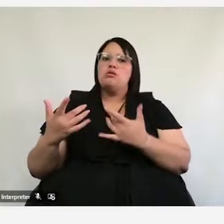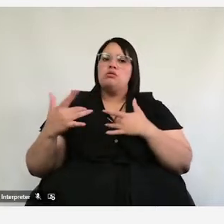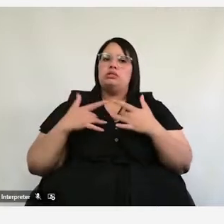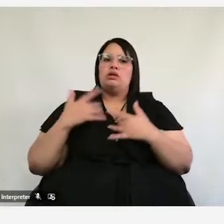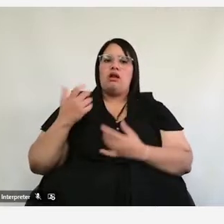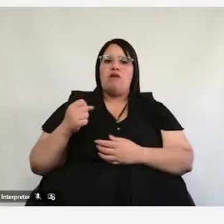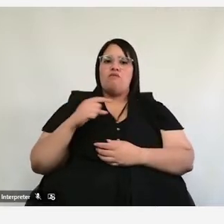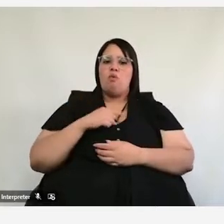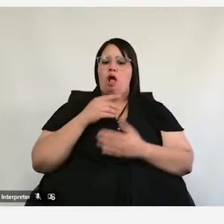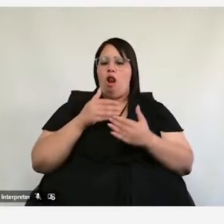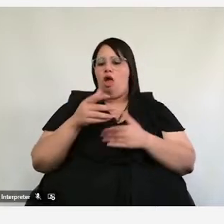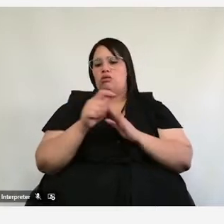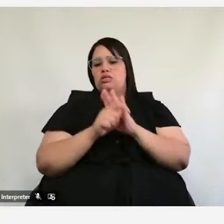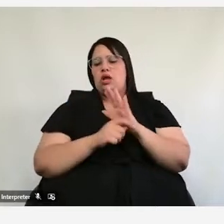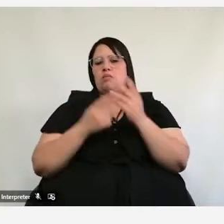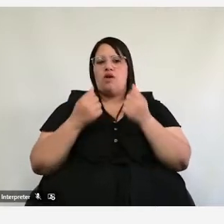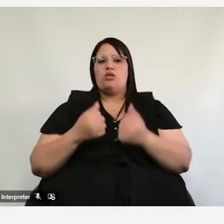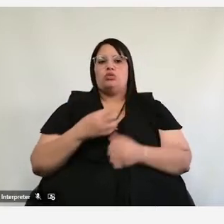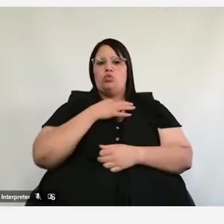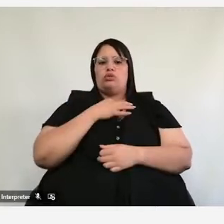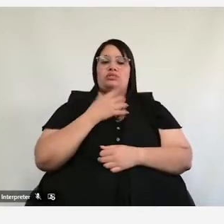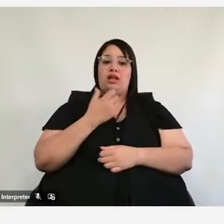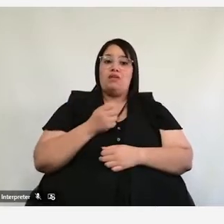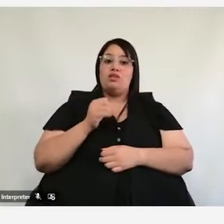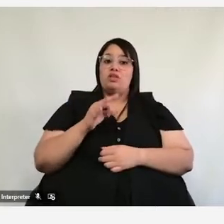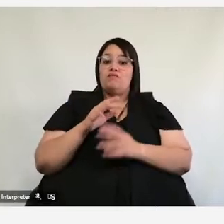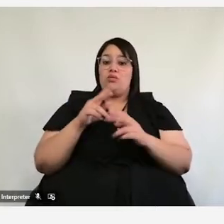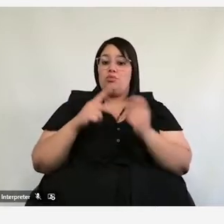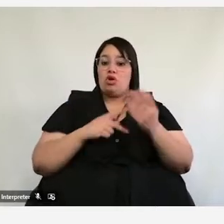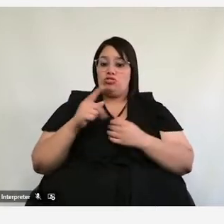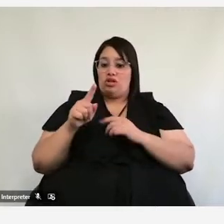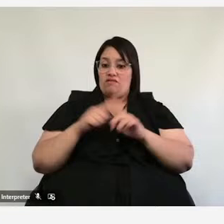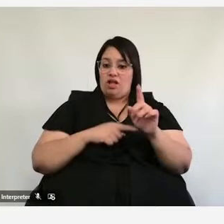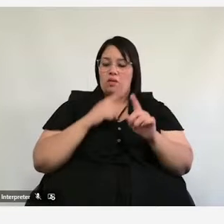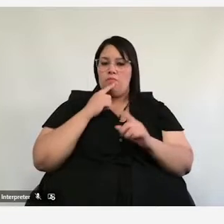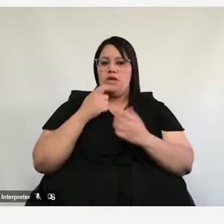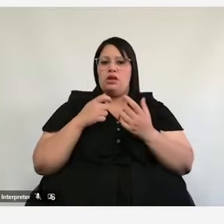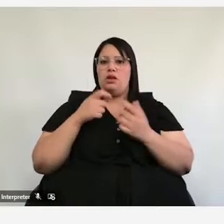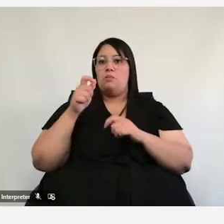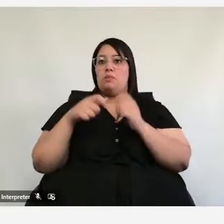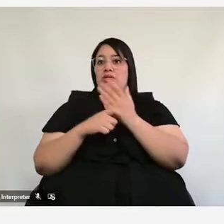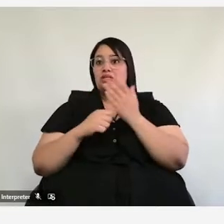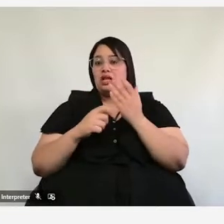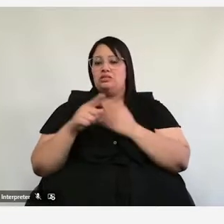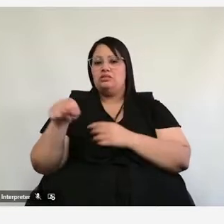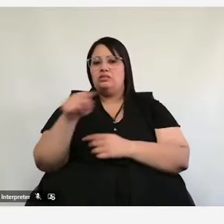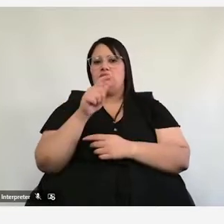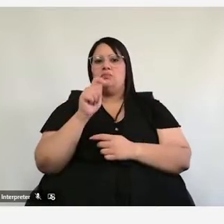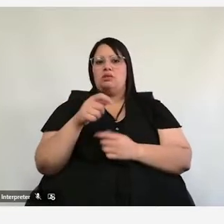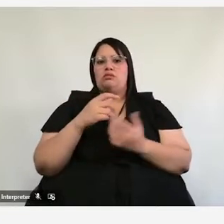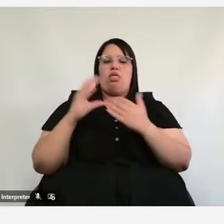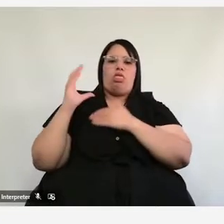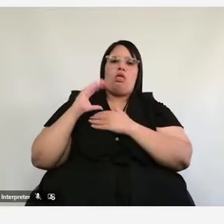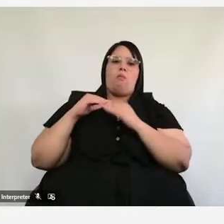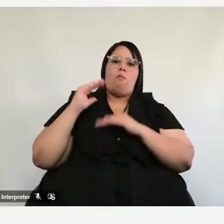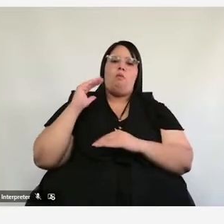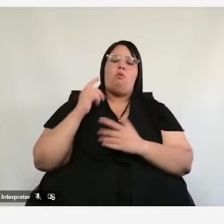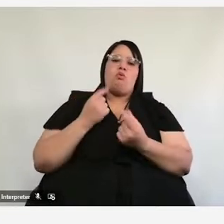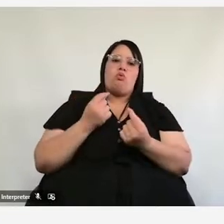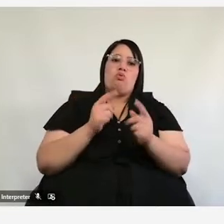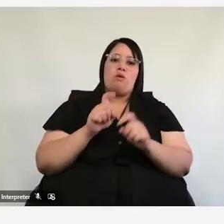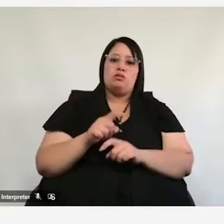about long-term financial risks. If these projects fail, taxpayers will ultimately bear the burden. This budget